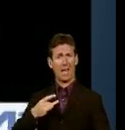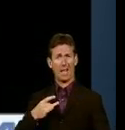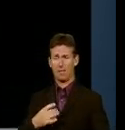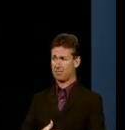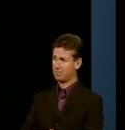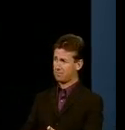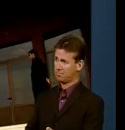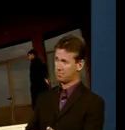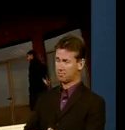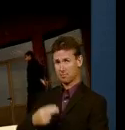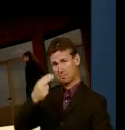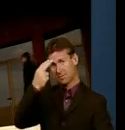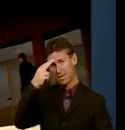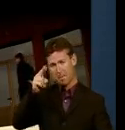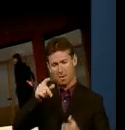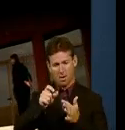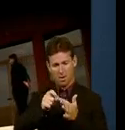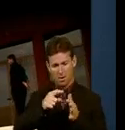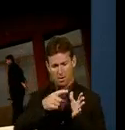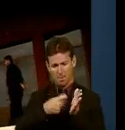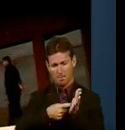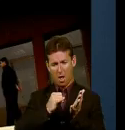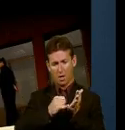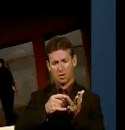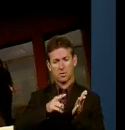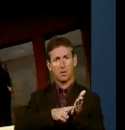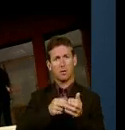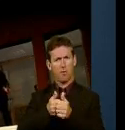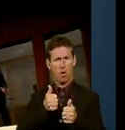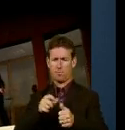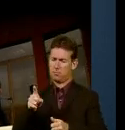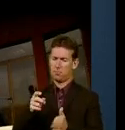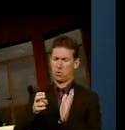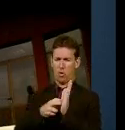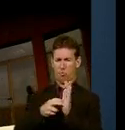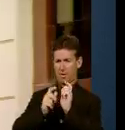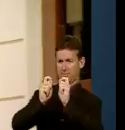Parsons were contracted to build 150 of them.